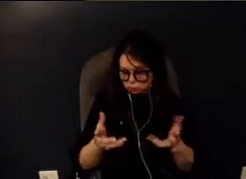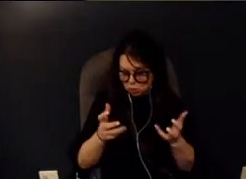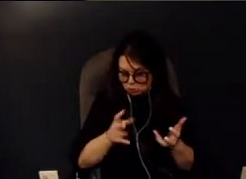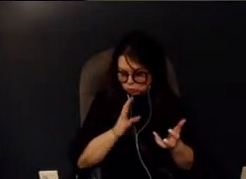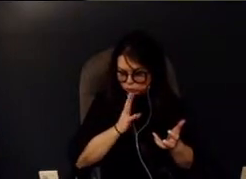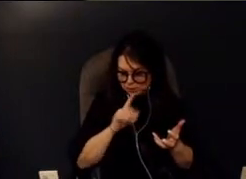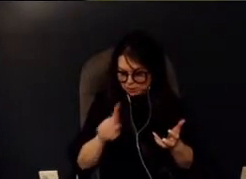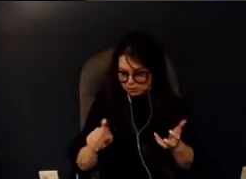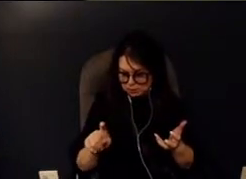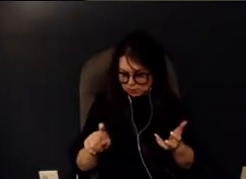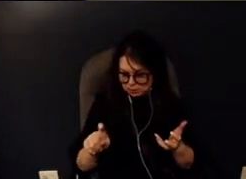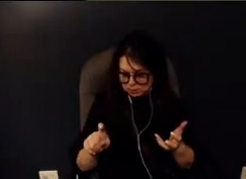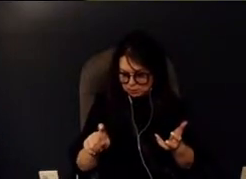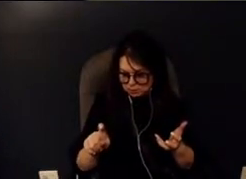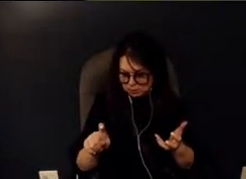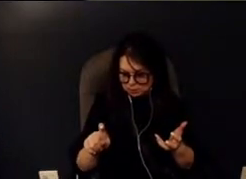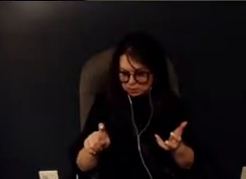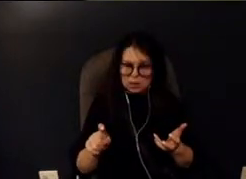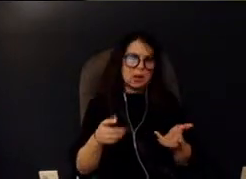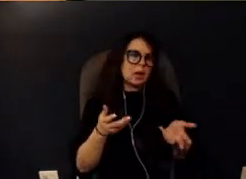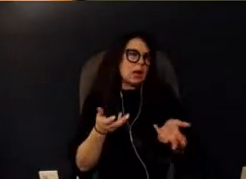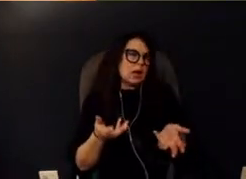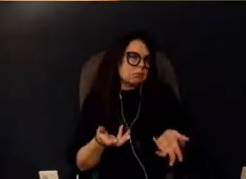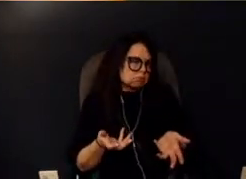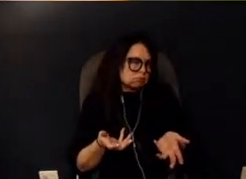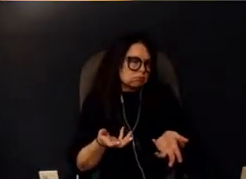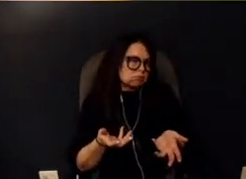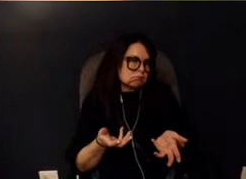Well, it's not necessary.